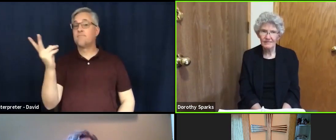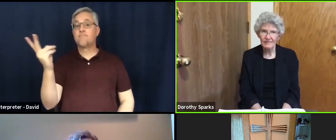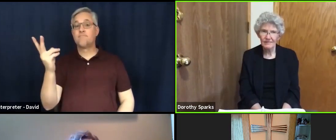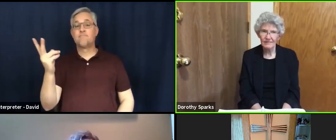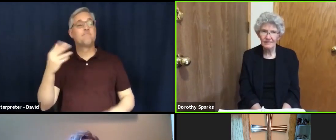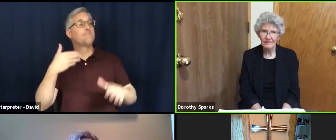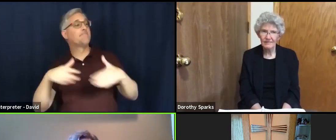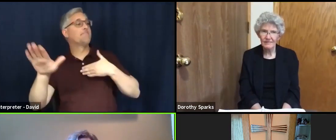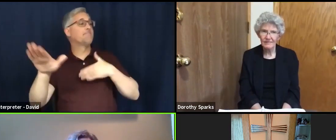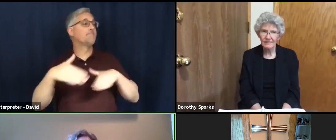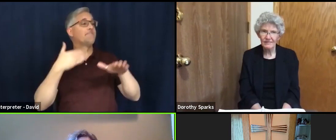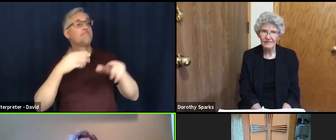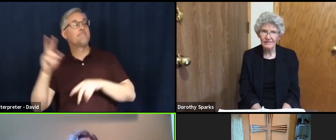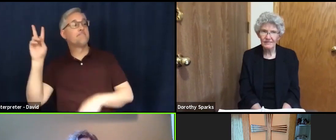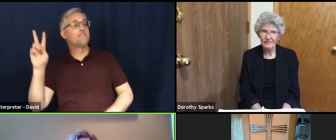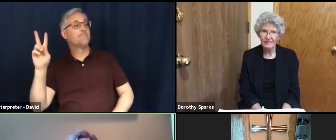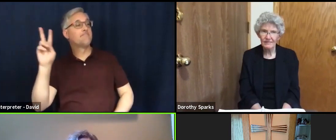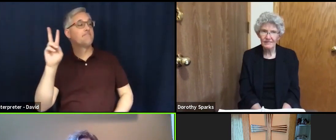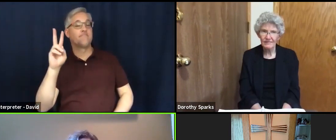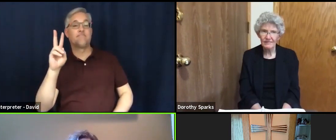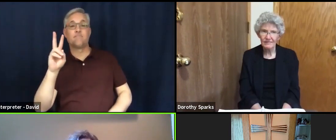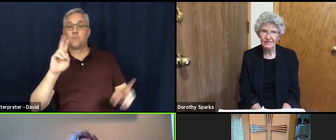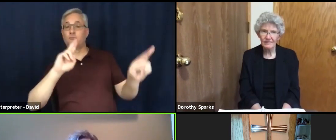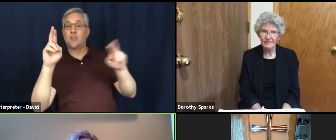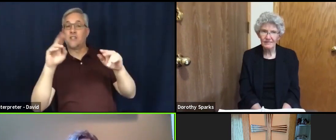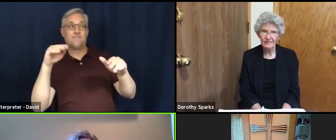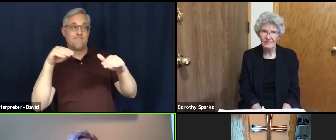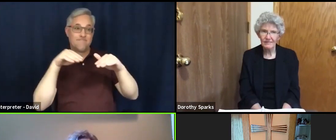needed something from them, and he did. He needed help.